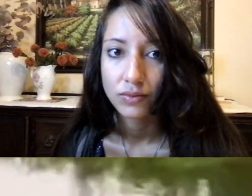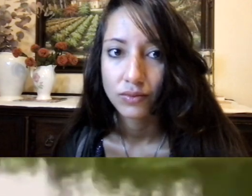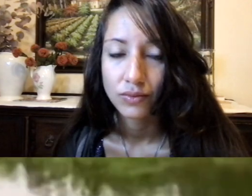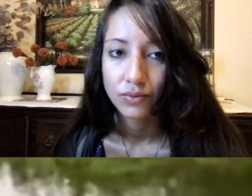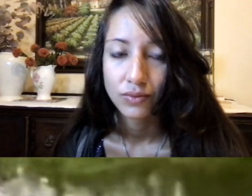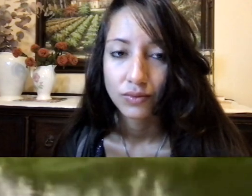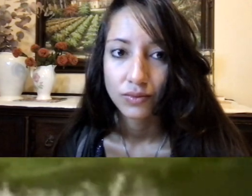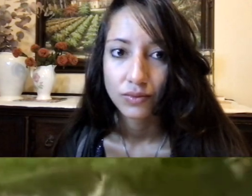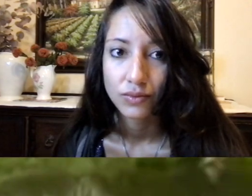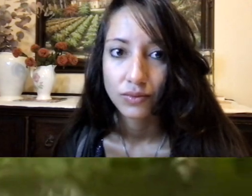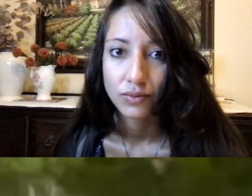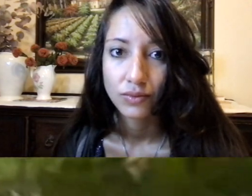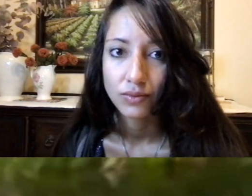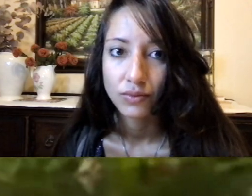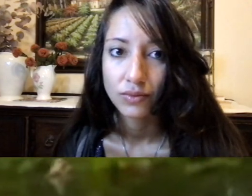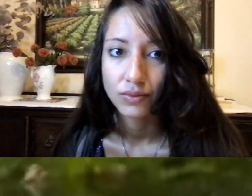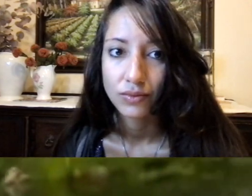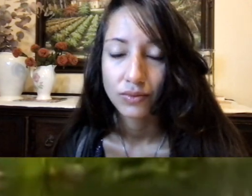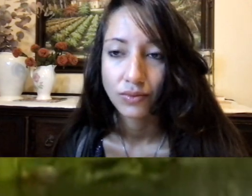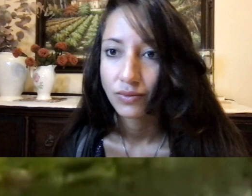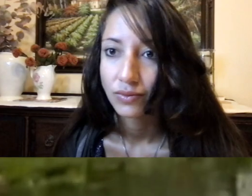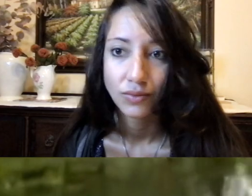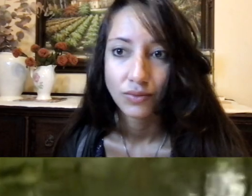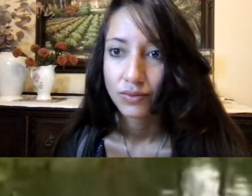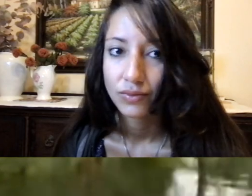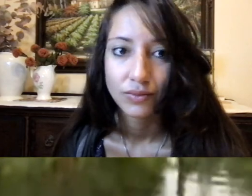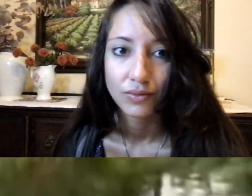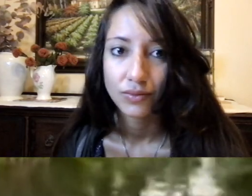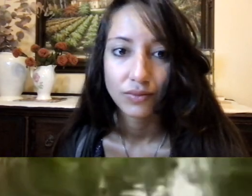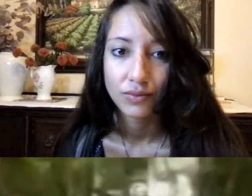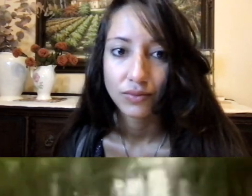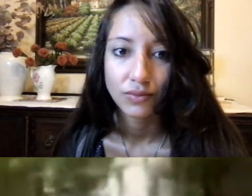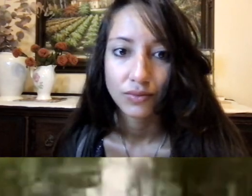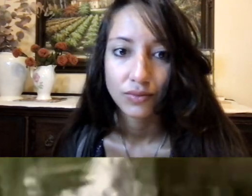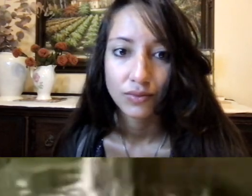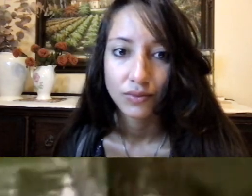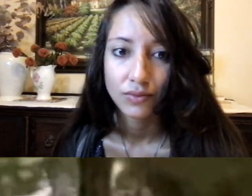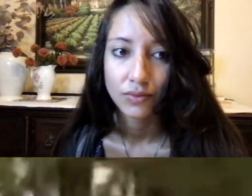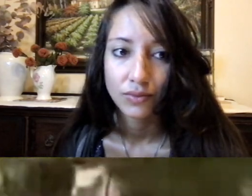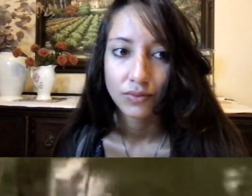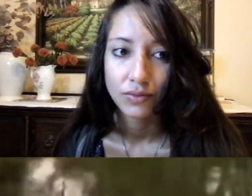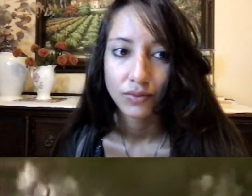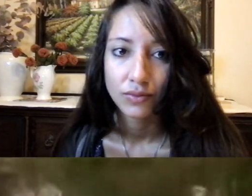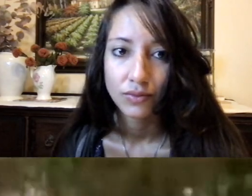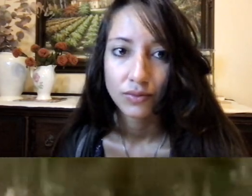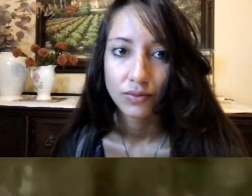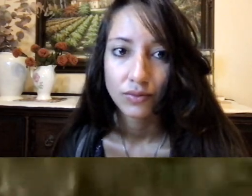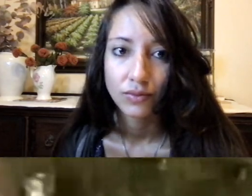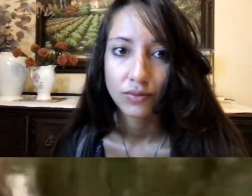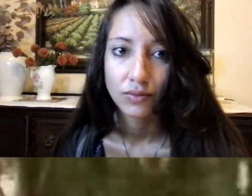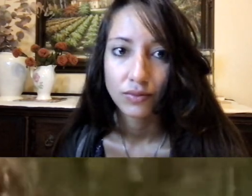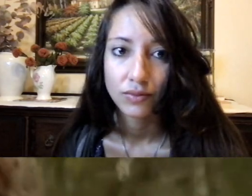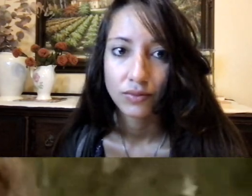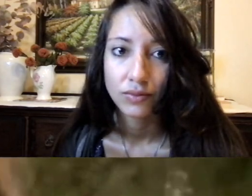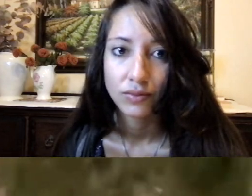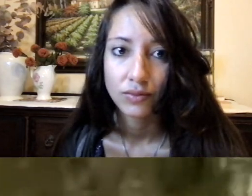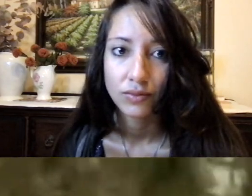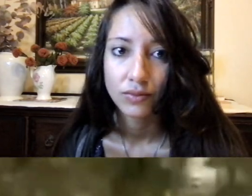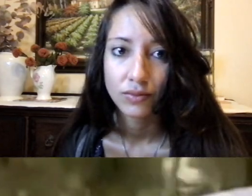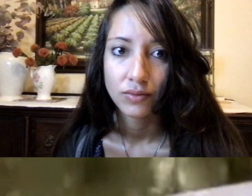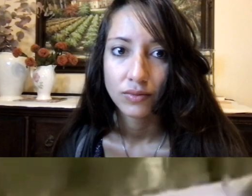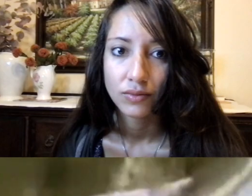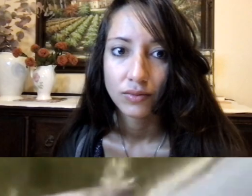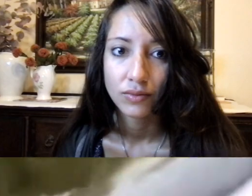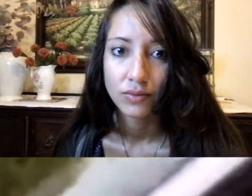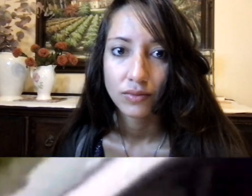You will have a chance to look at the damage and see how your property fared. You just have to wait it out until some of this water recedes and gets out of the